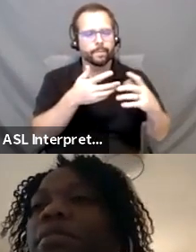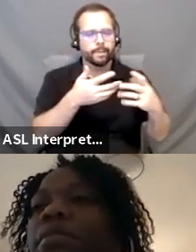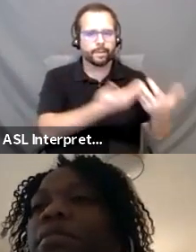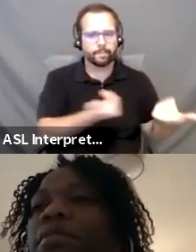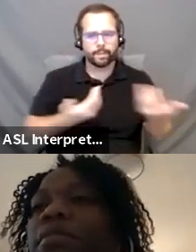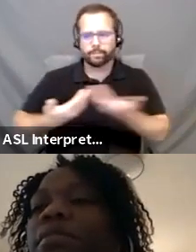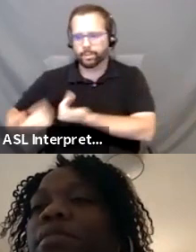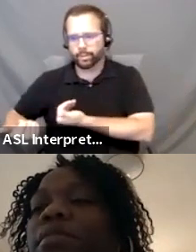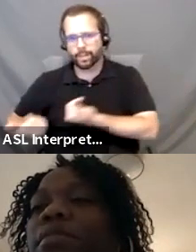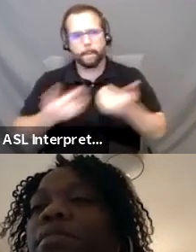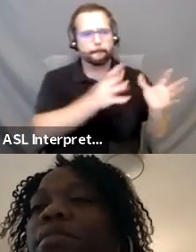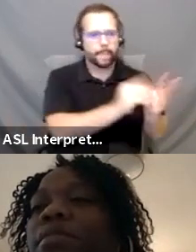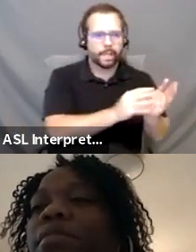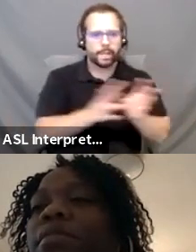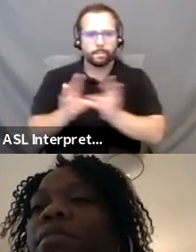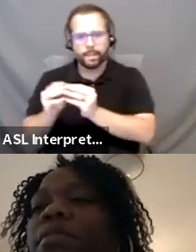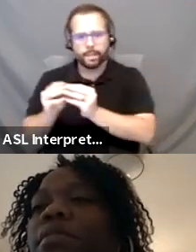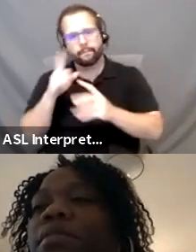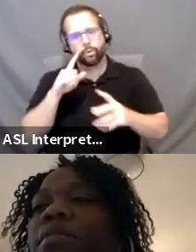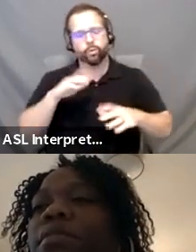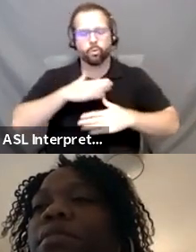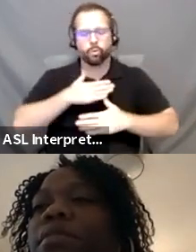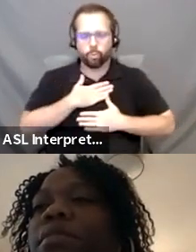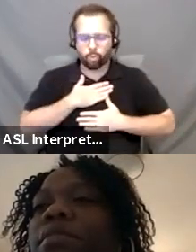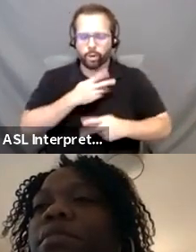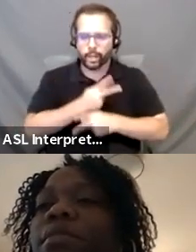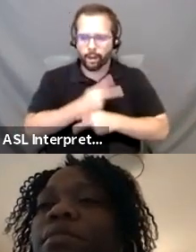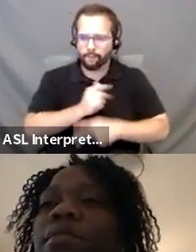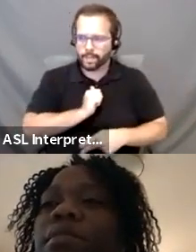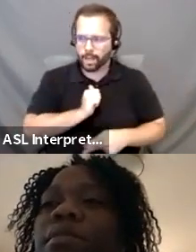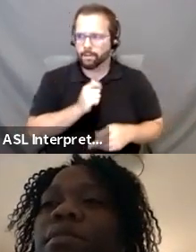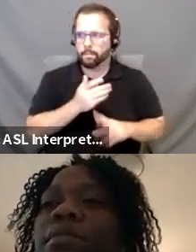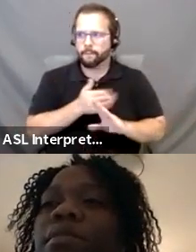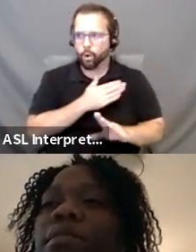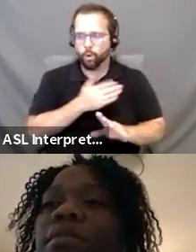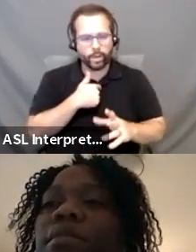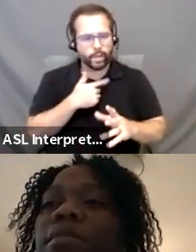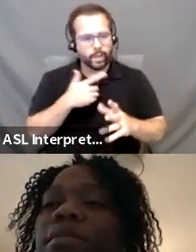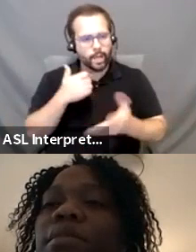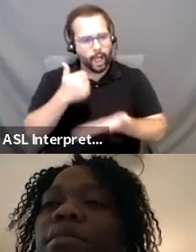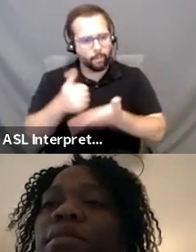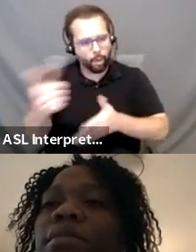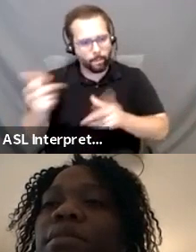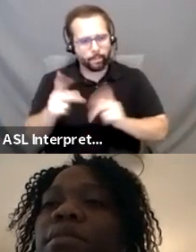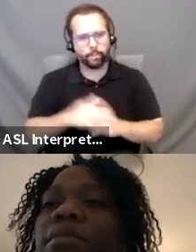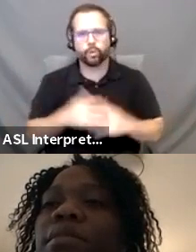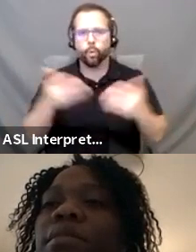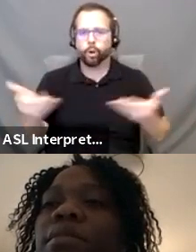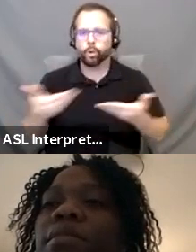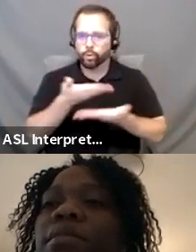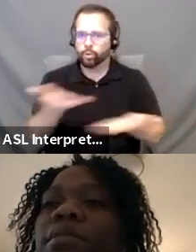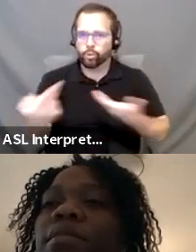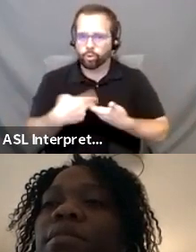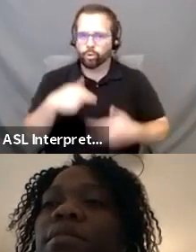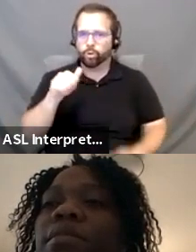consumers to take care of what they need to as well? All the things that we talked about within that. So I welcome you to join us on August 11th,